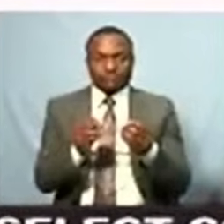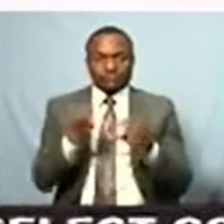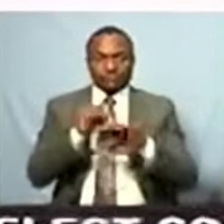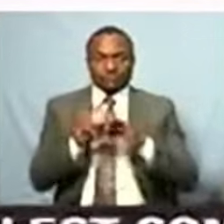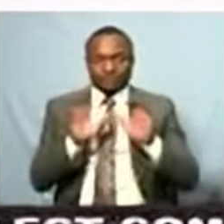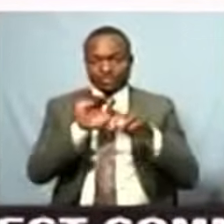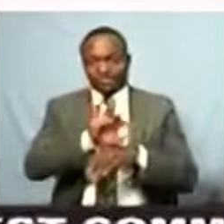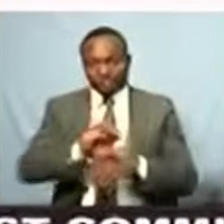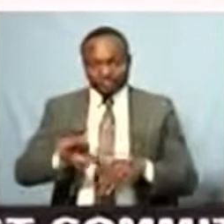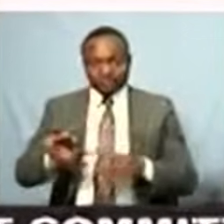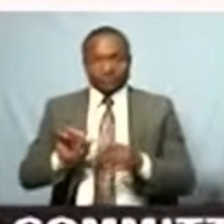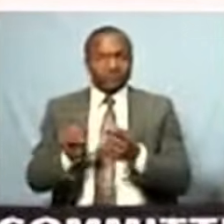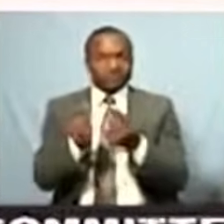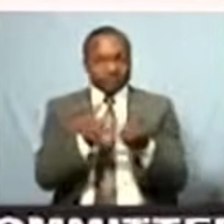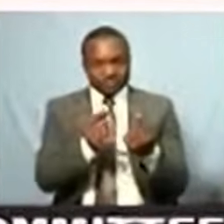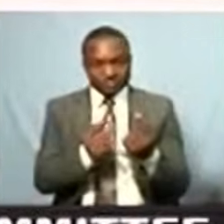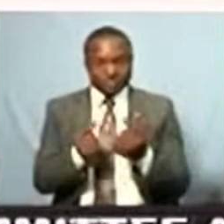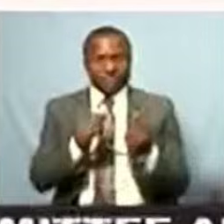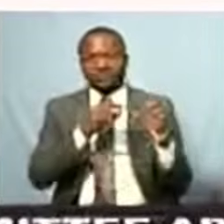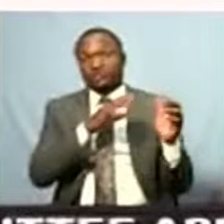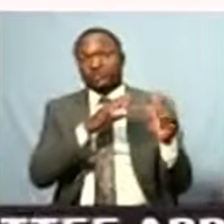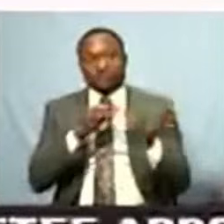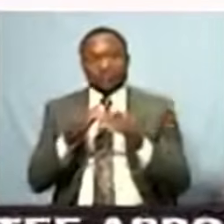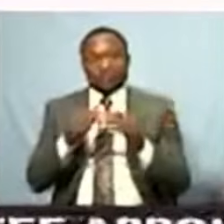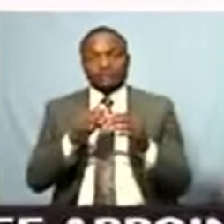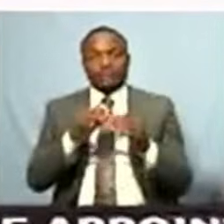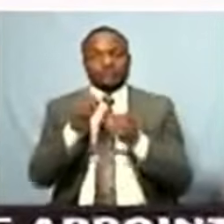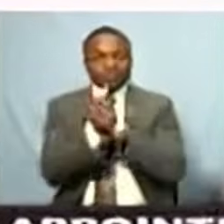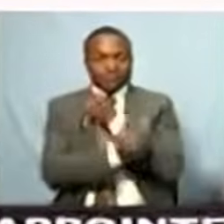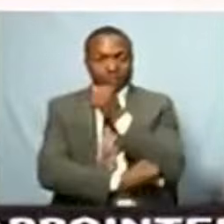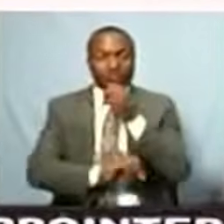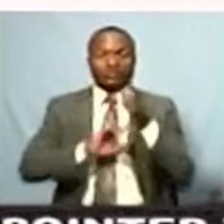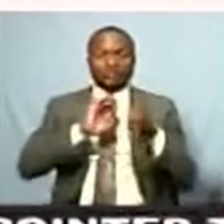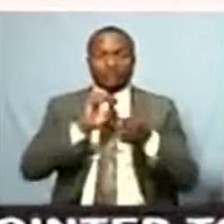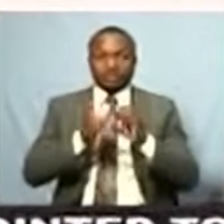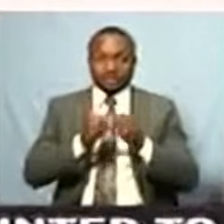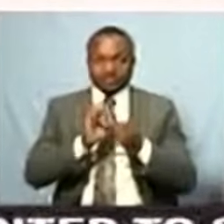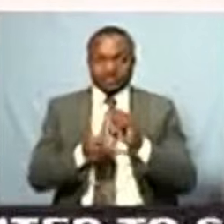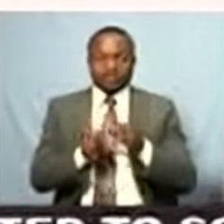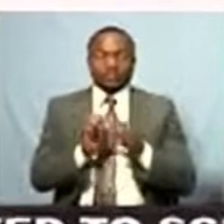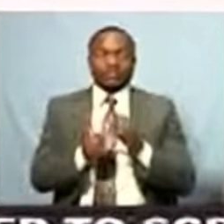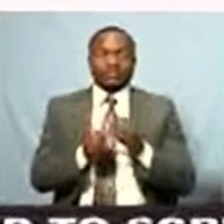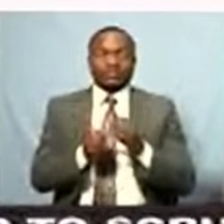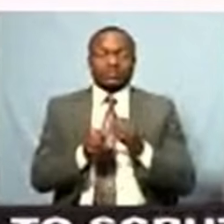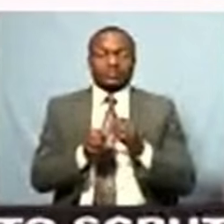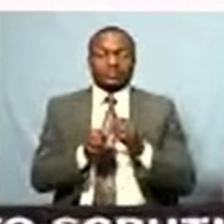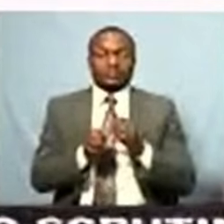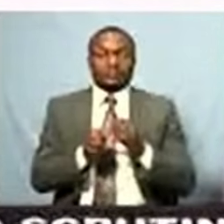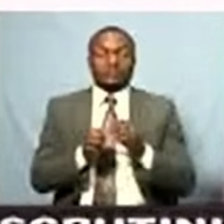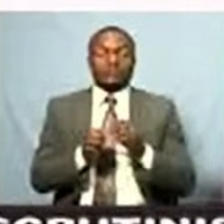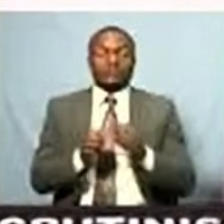suspended in circumstances of war, state of emergency, or threatened state of public emergency.